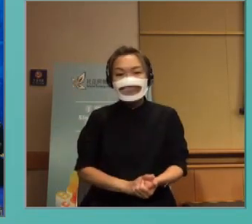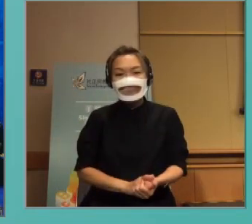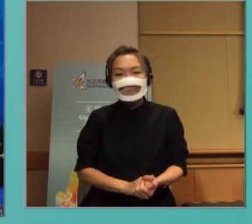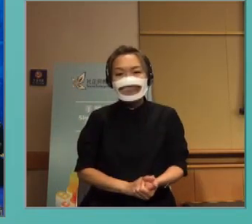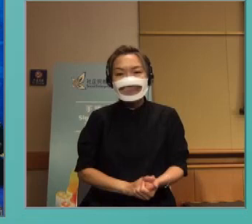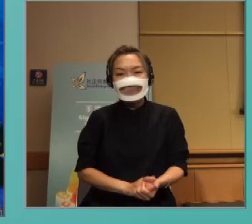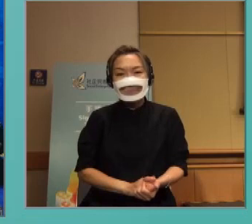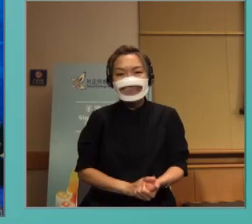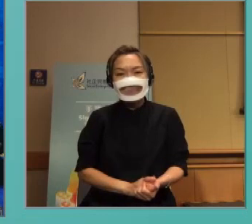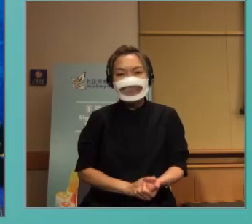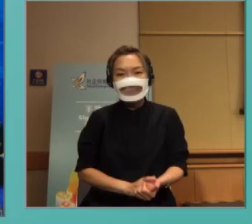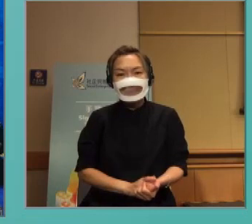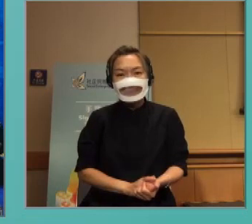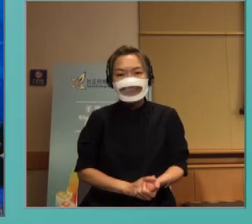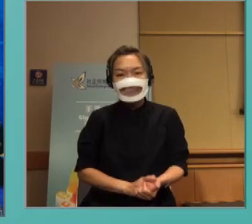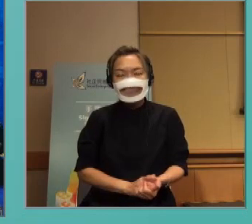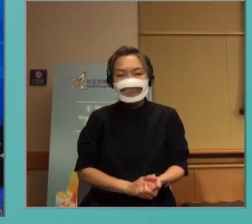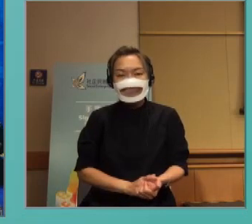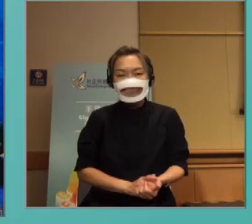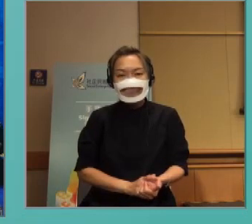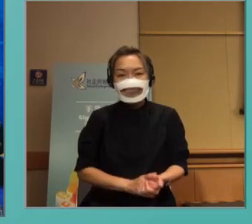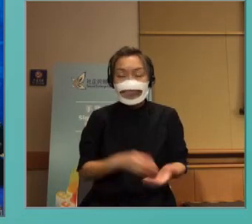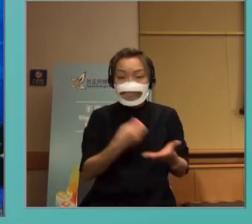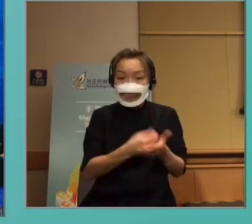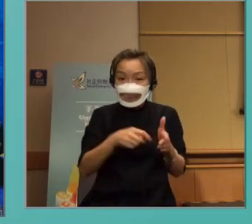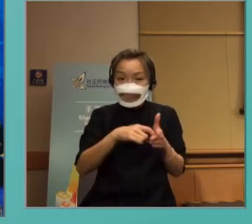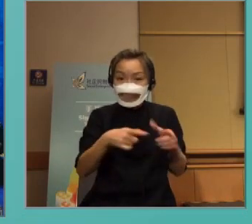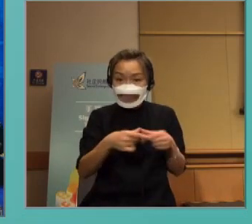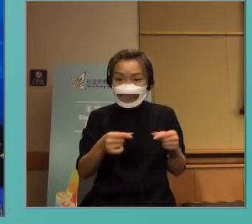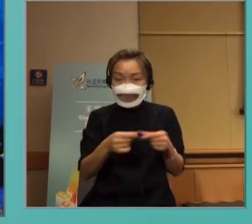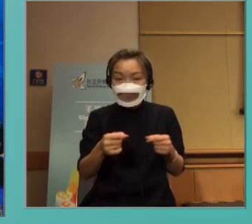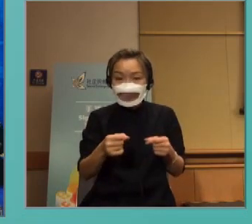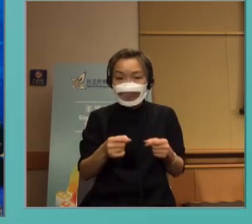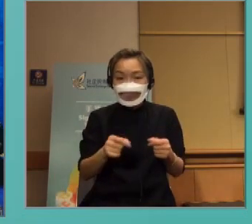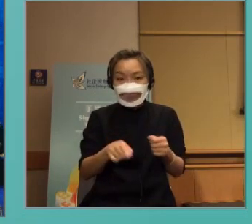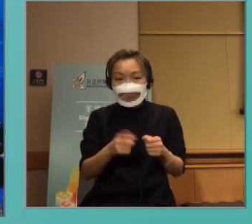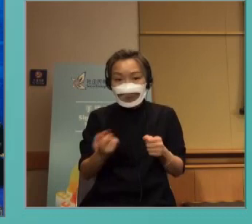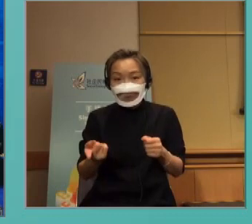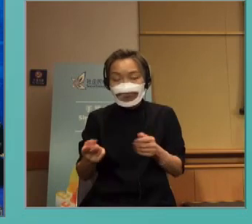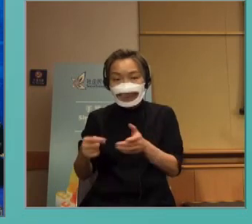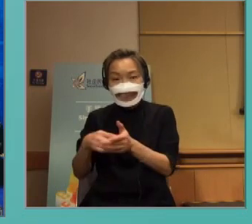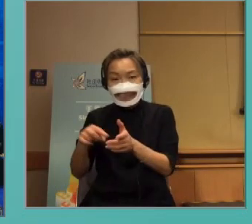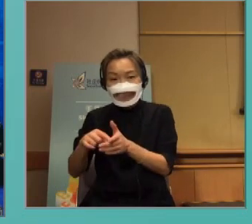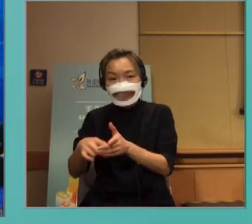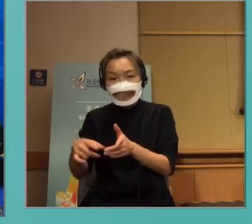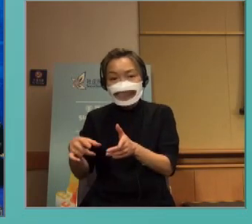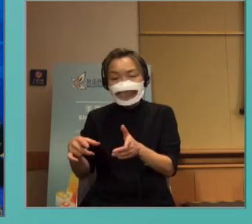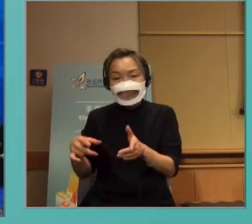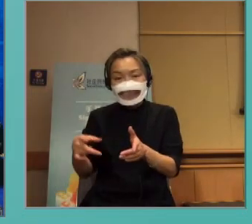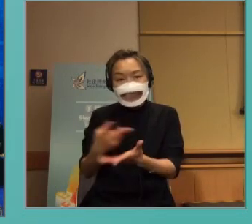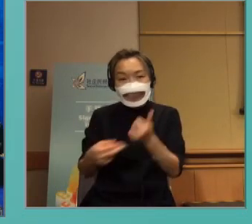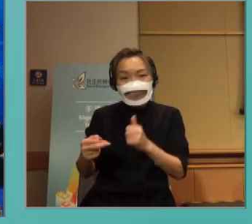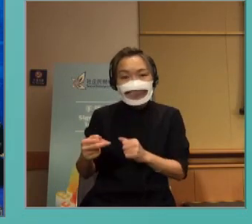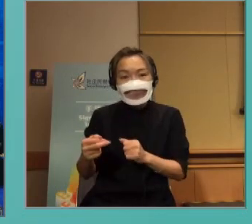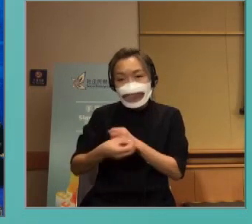Plus. I'll get my colleagues to set it up for you if you need to. Do you offer NFTs to the audience in